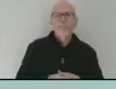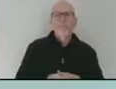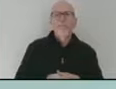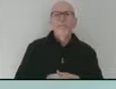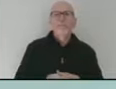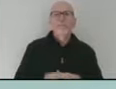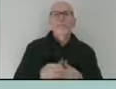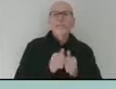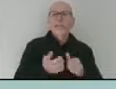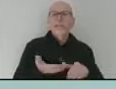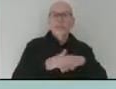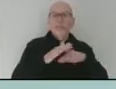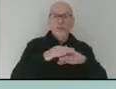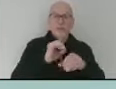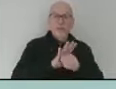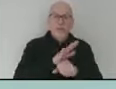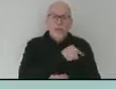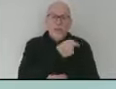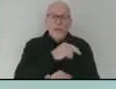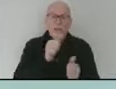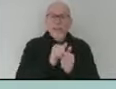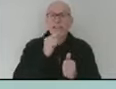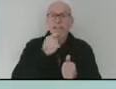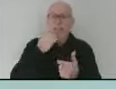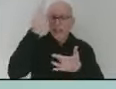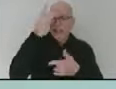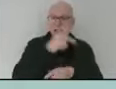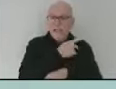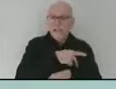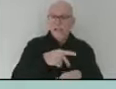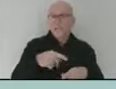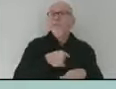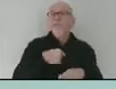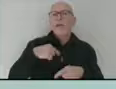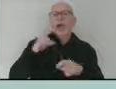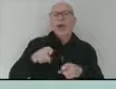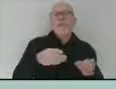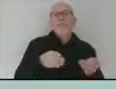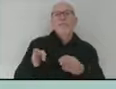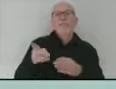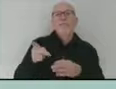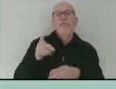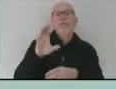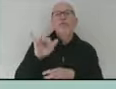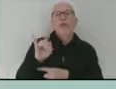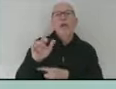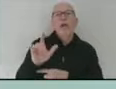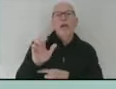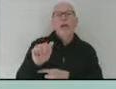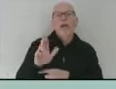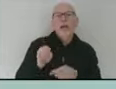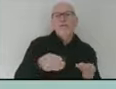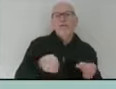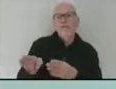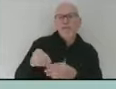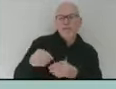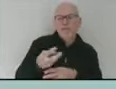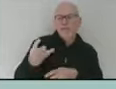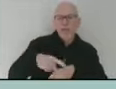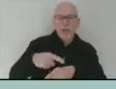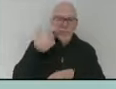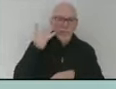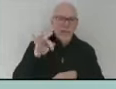COVID hospitalizations of critically ill patients, here at Schneck, we've had to go on critical care diversion several times in the past month